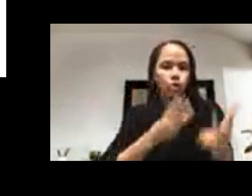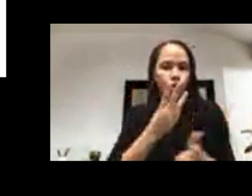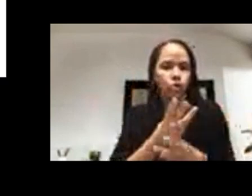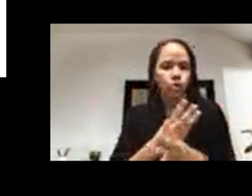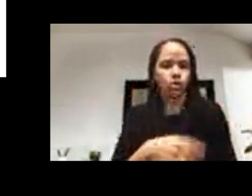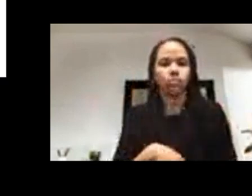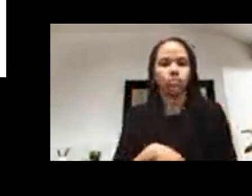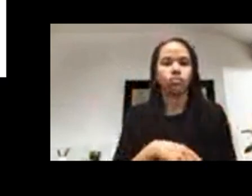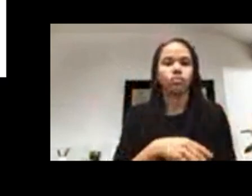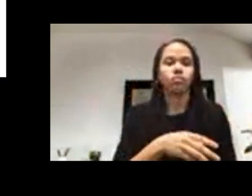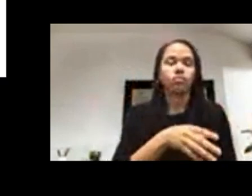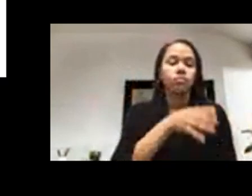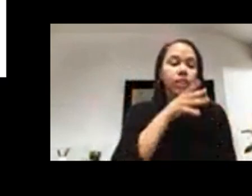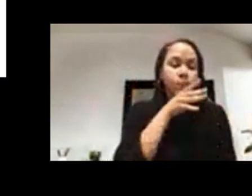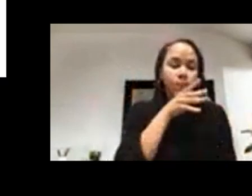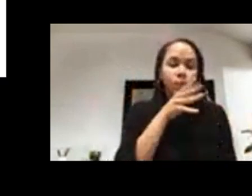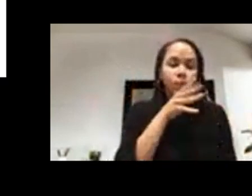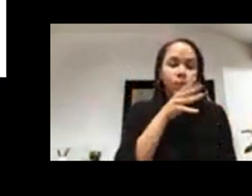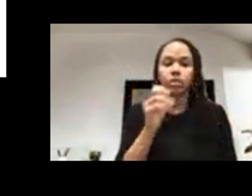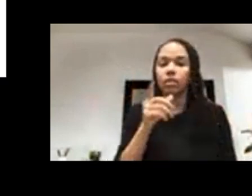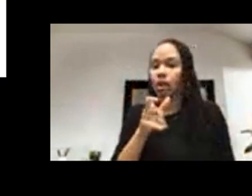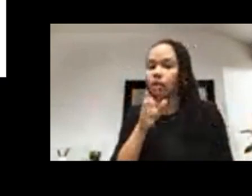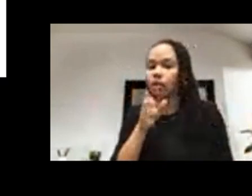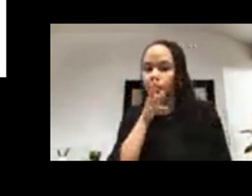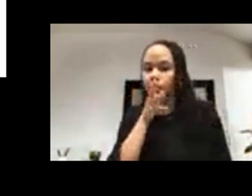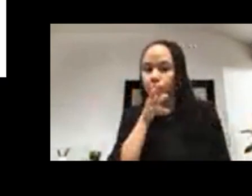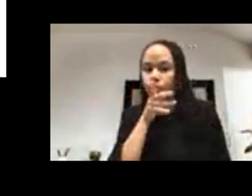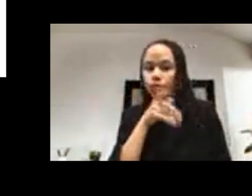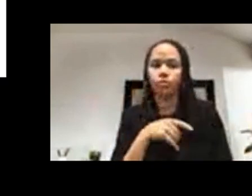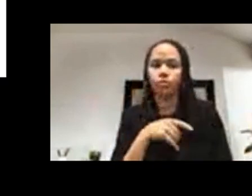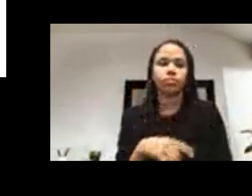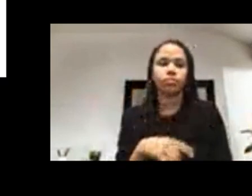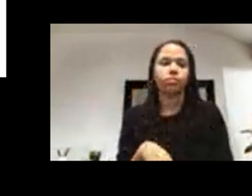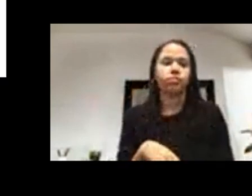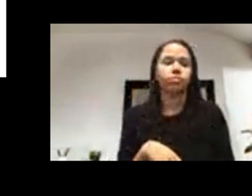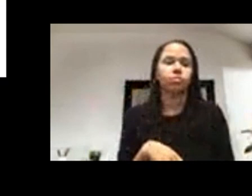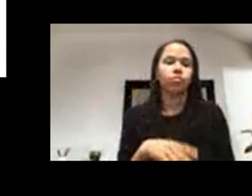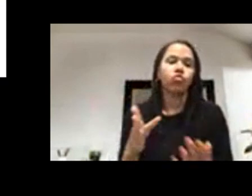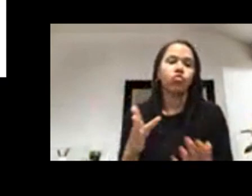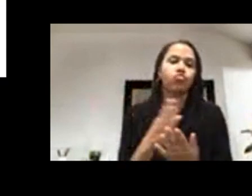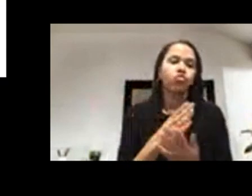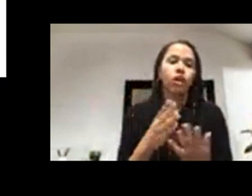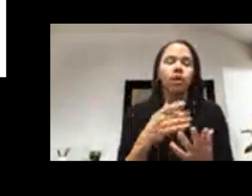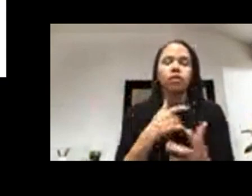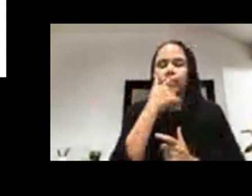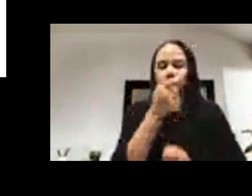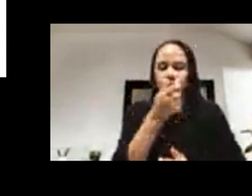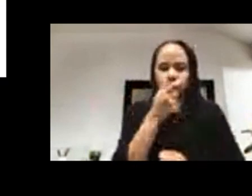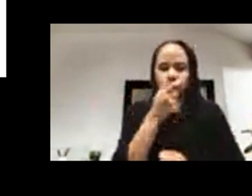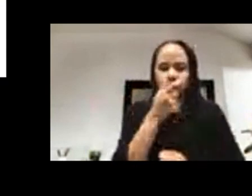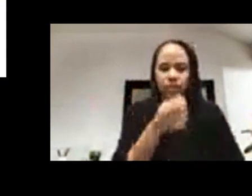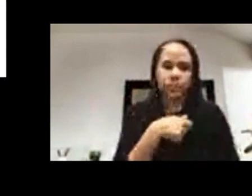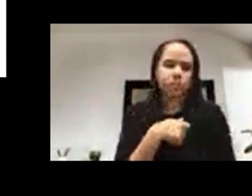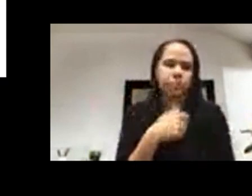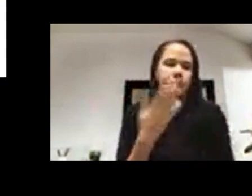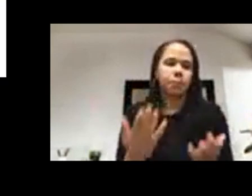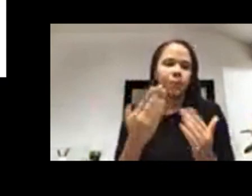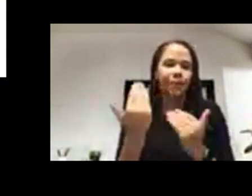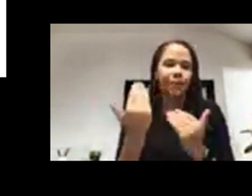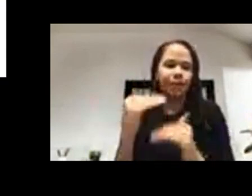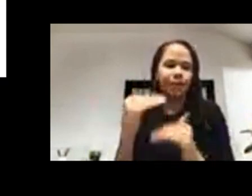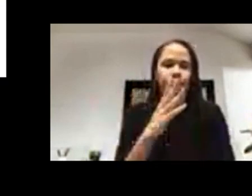nonverbal communication. Their range of interests might be very constrained, and there's often repetitive